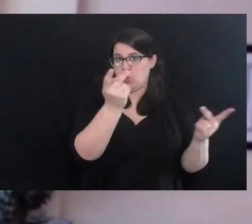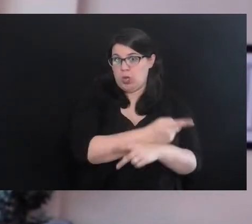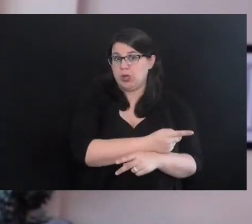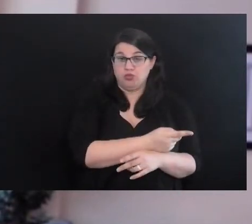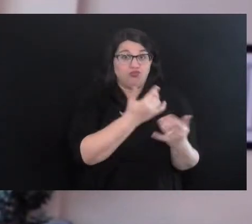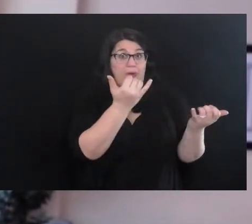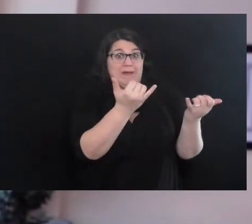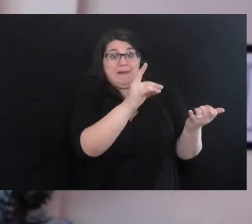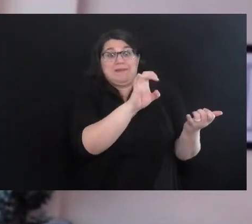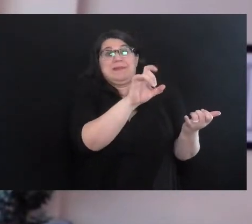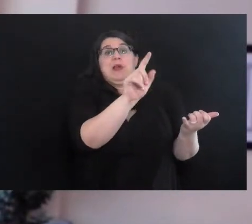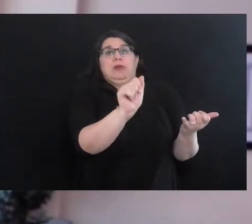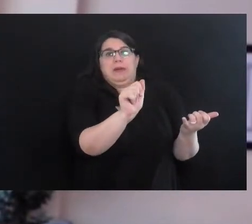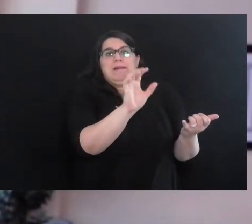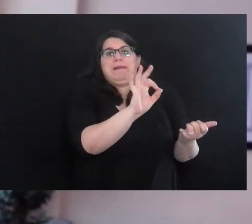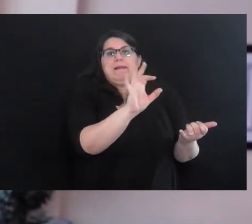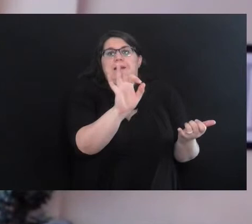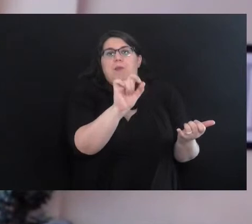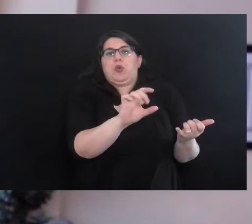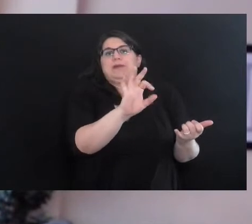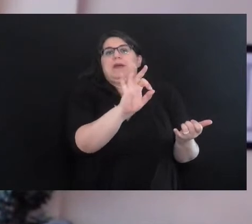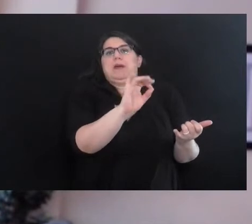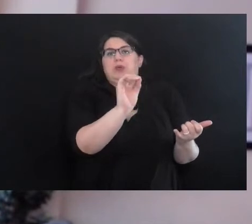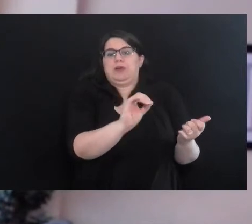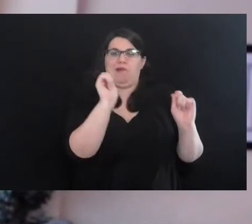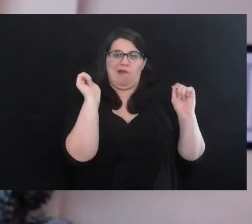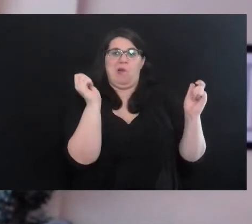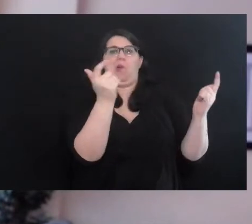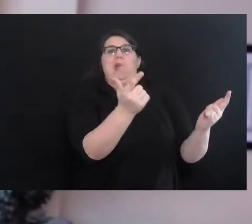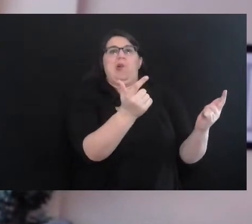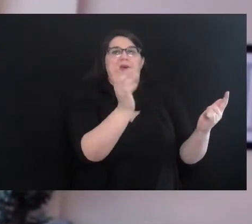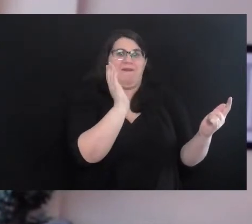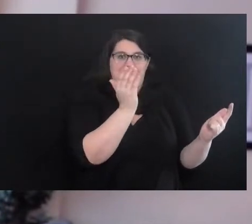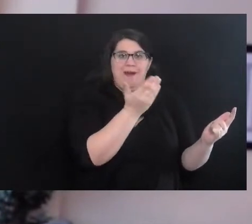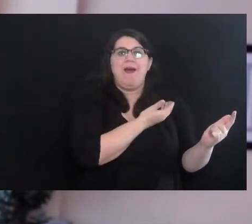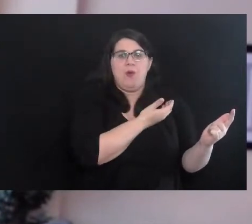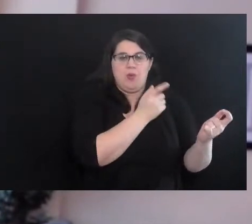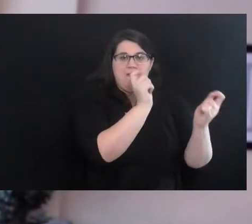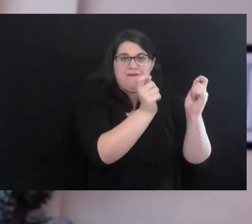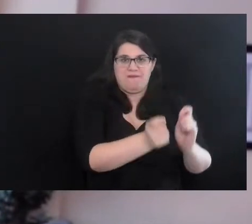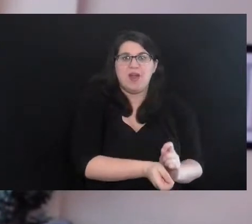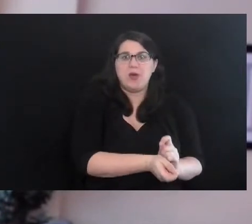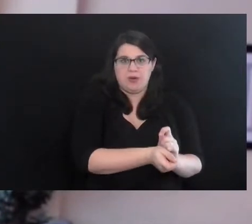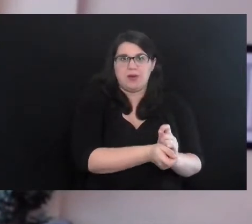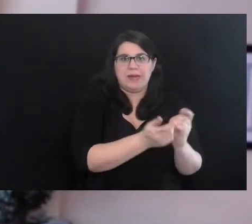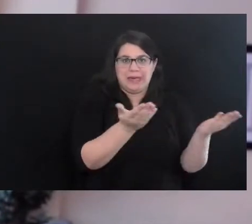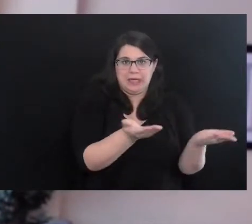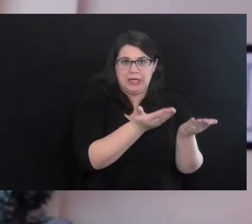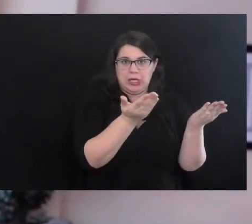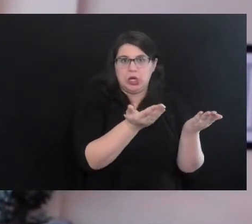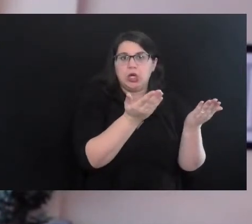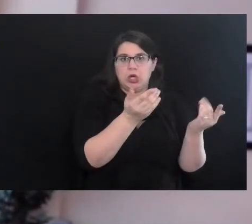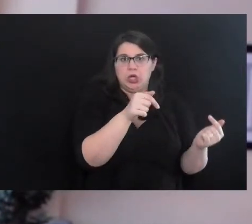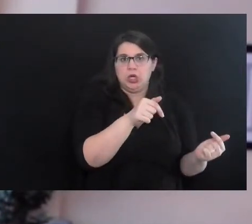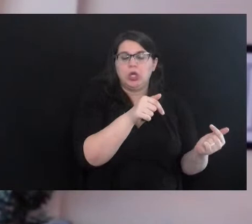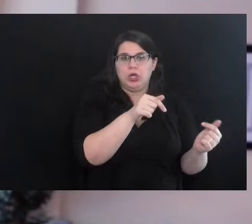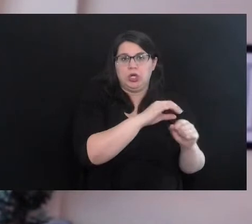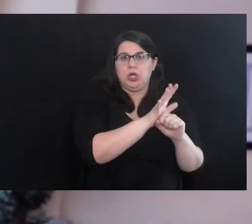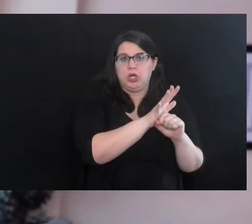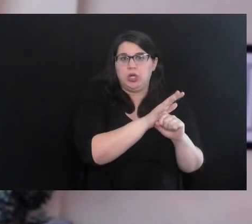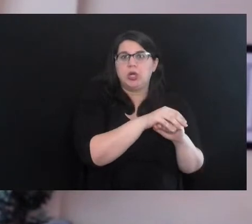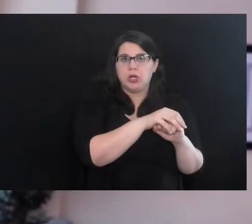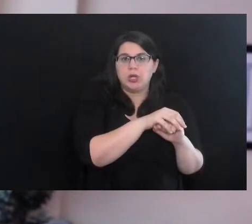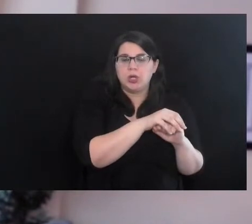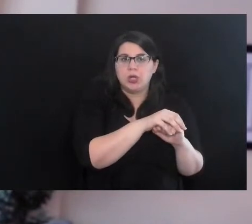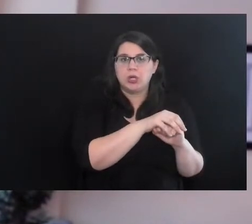is about 99.9% of all of the variant cases, the COVID cases in